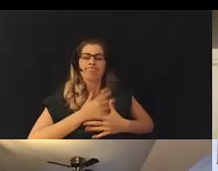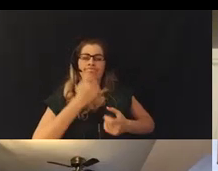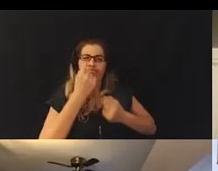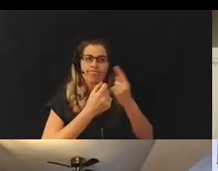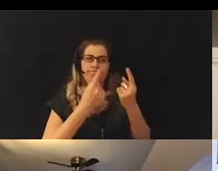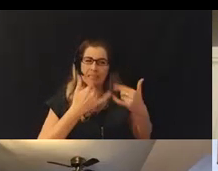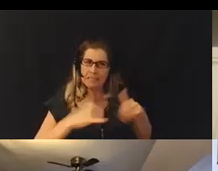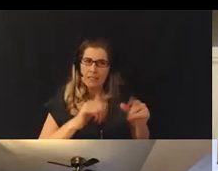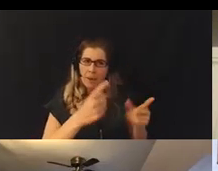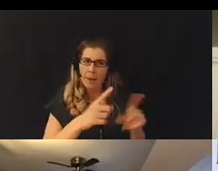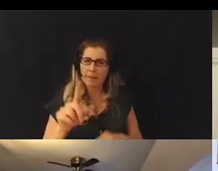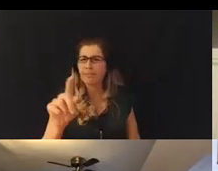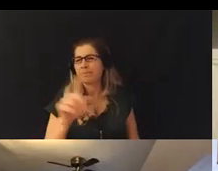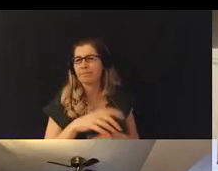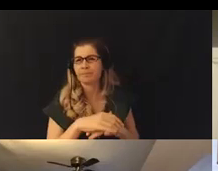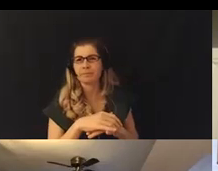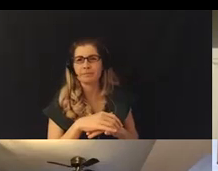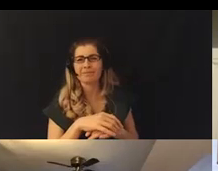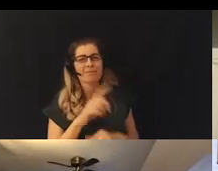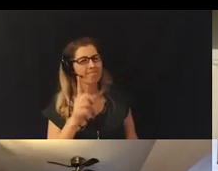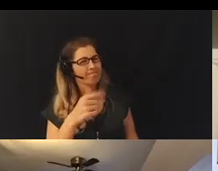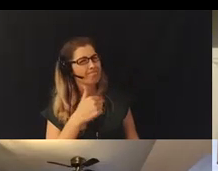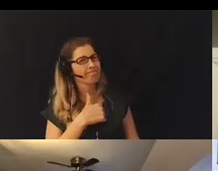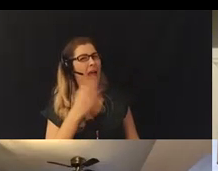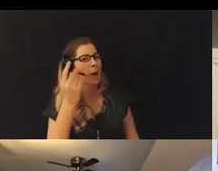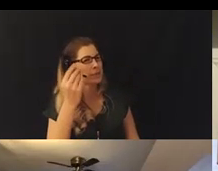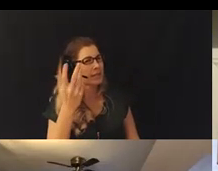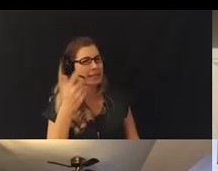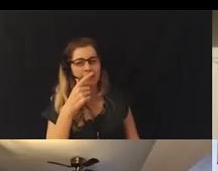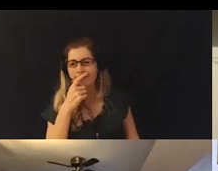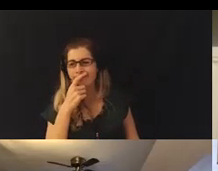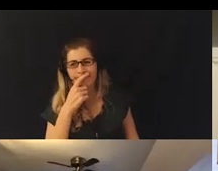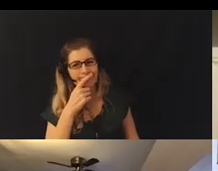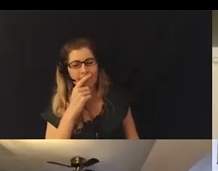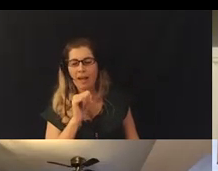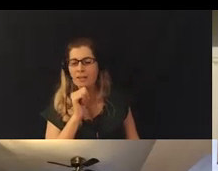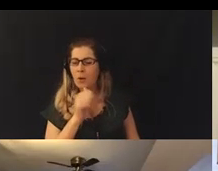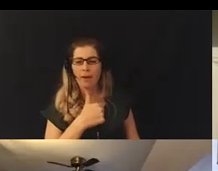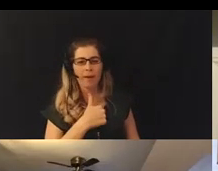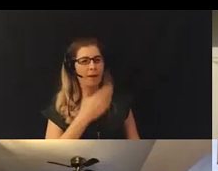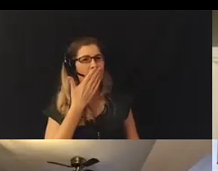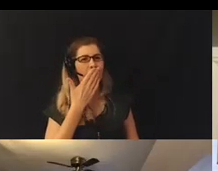happening? You know, I've thought a lot about it and I don't have many good answers, truthfully, right?